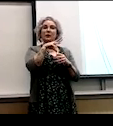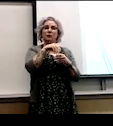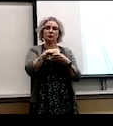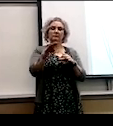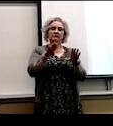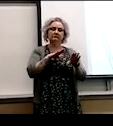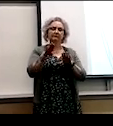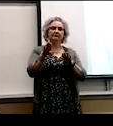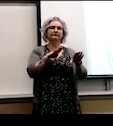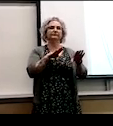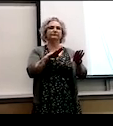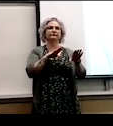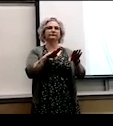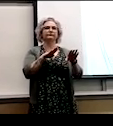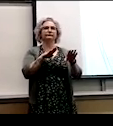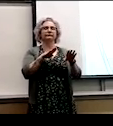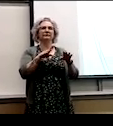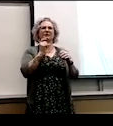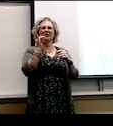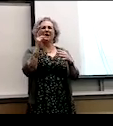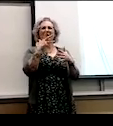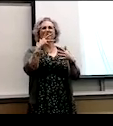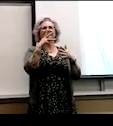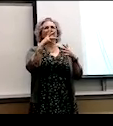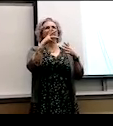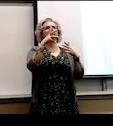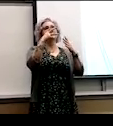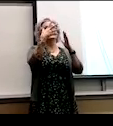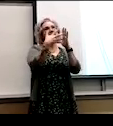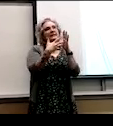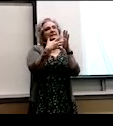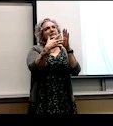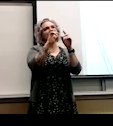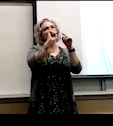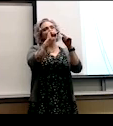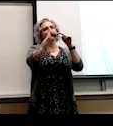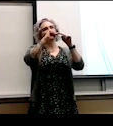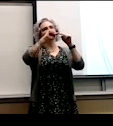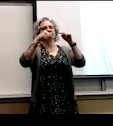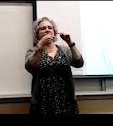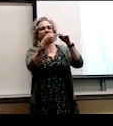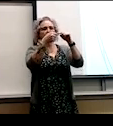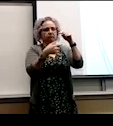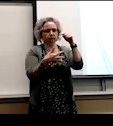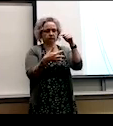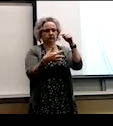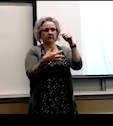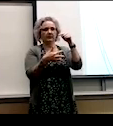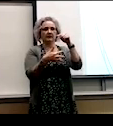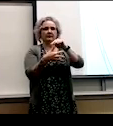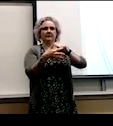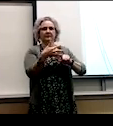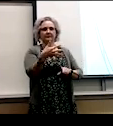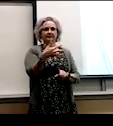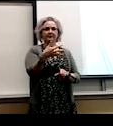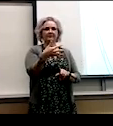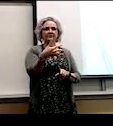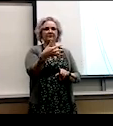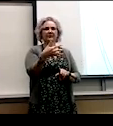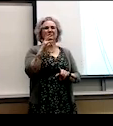there's subscores there. So it's a handy objective measure to follow somebody with Down syndrome where the other tools don't